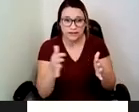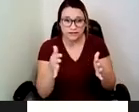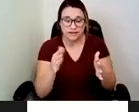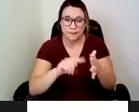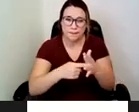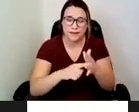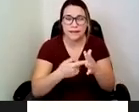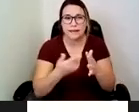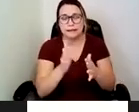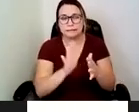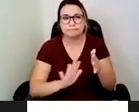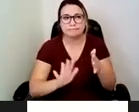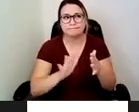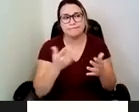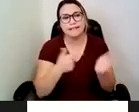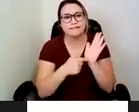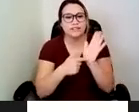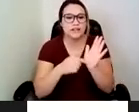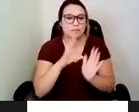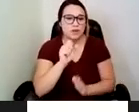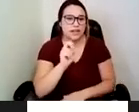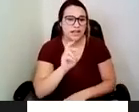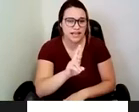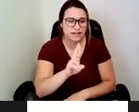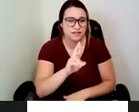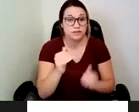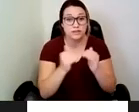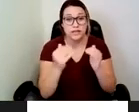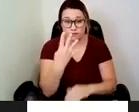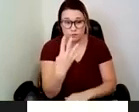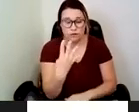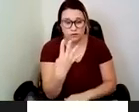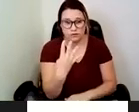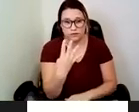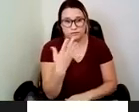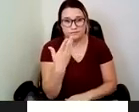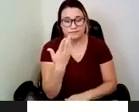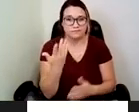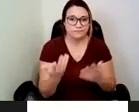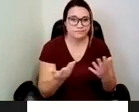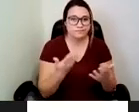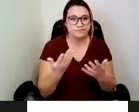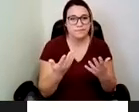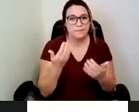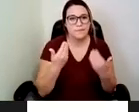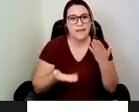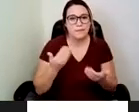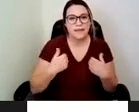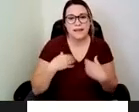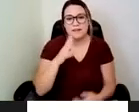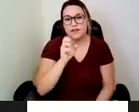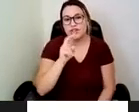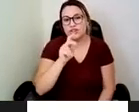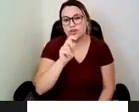Let's take a cancer diagnosis, perhaps a stage 4 cancer. You're looking at curative, life prolonging care, that